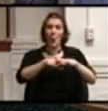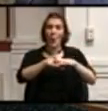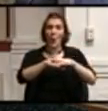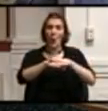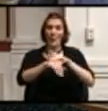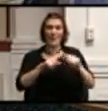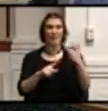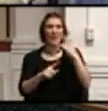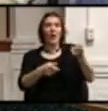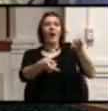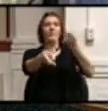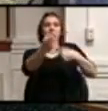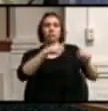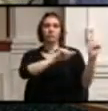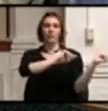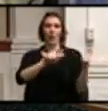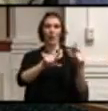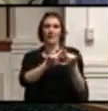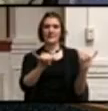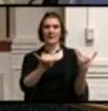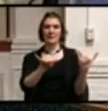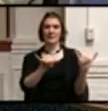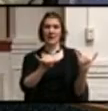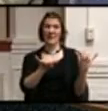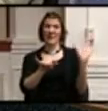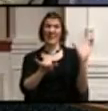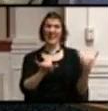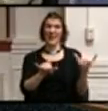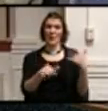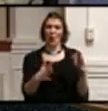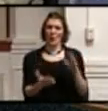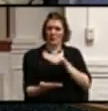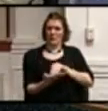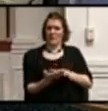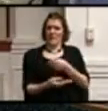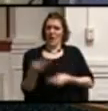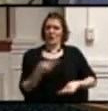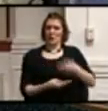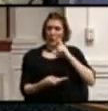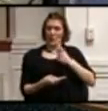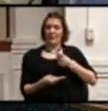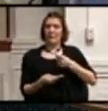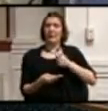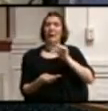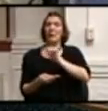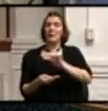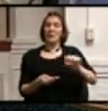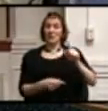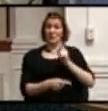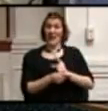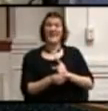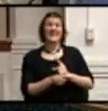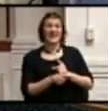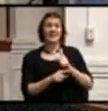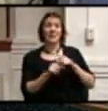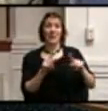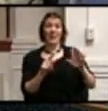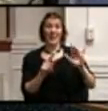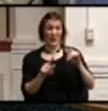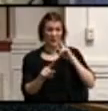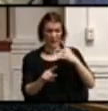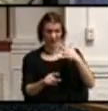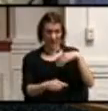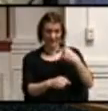we agree to borrow that money over time rather than doing the entire hit this year? Yes. That was over 5 years.